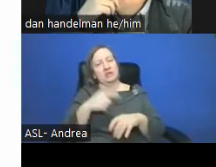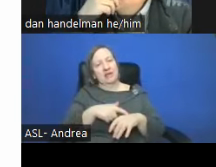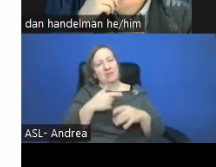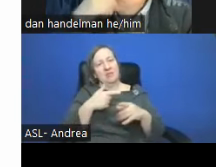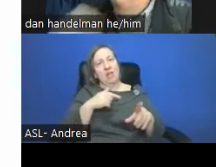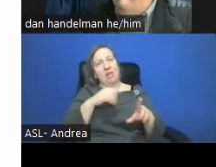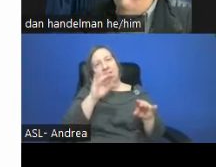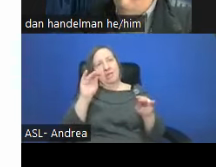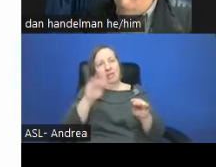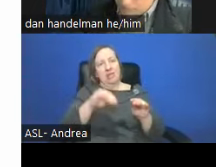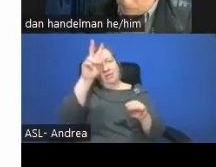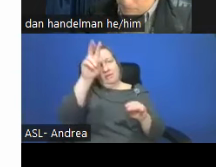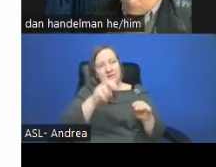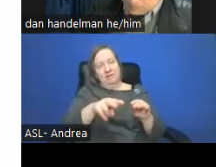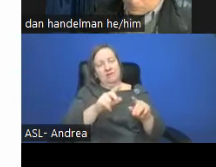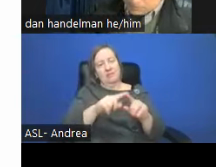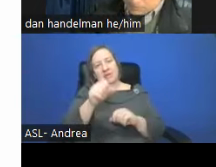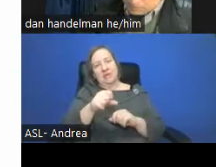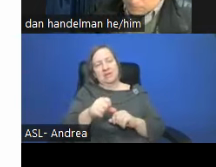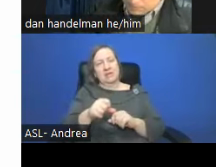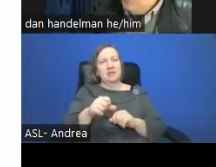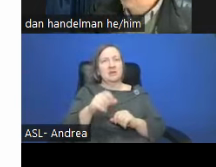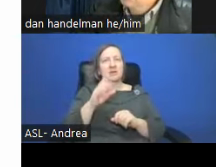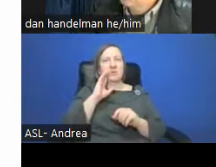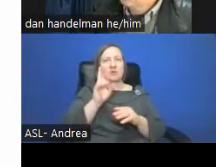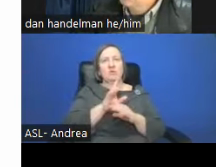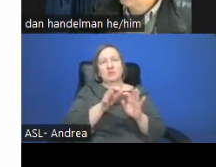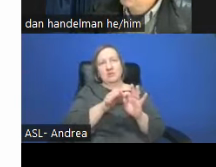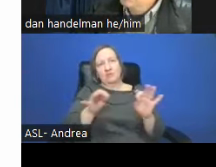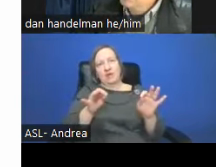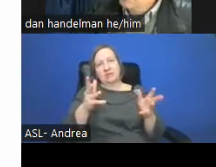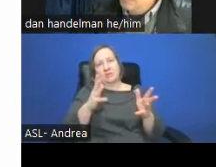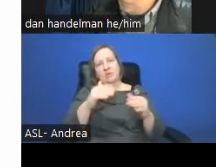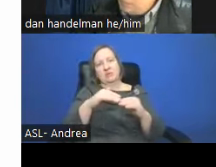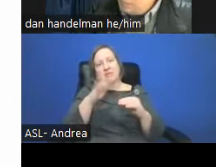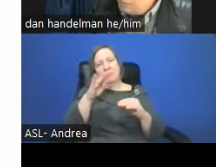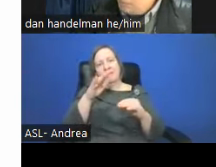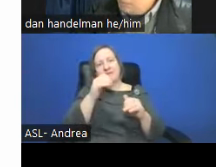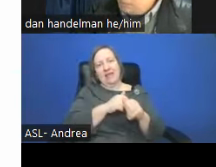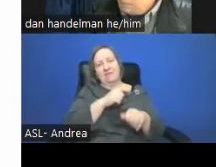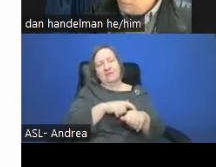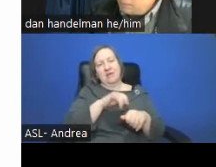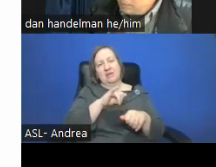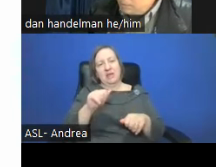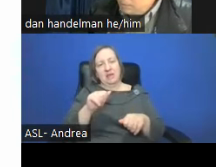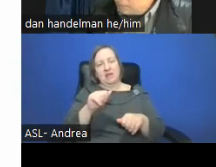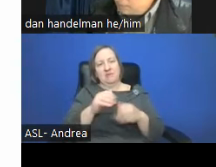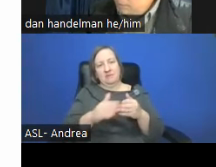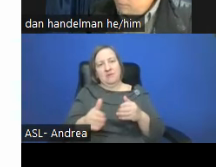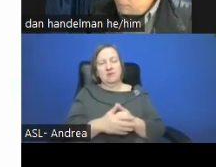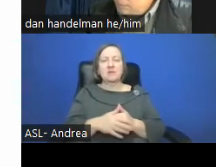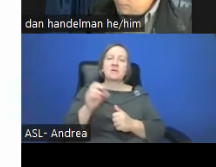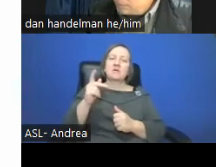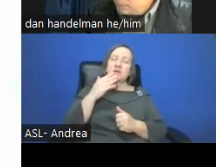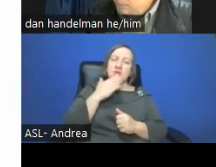move copy paste, but yeah. We'll just Okay, use the phrase as was above in every instance of internal affairs as we go. okay,